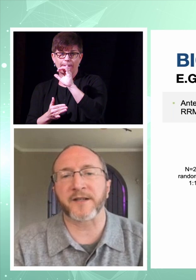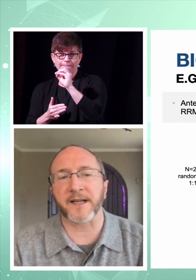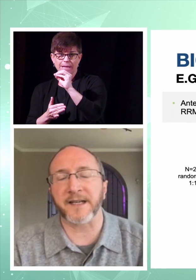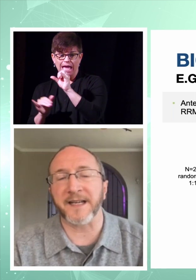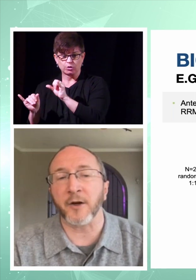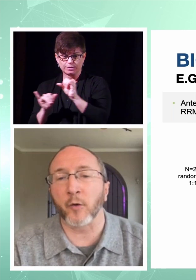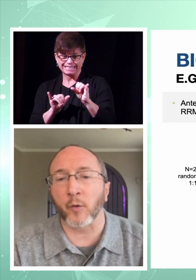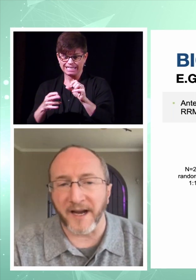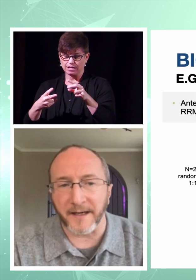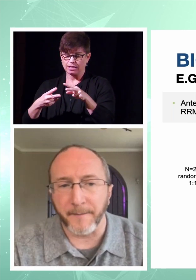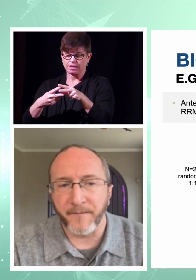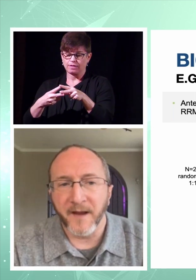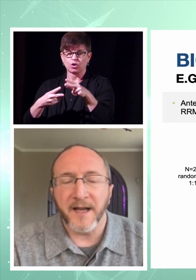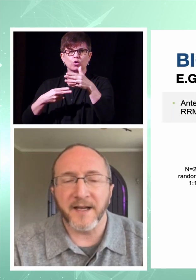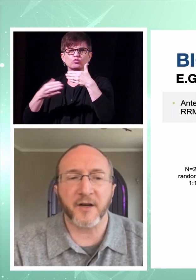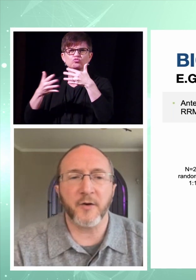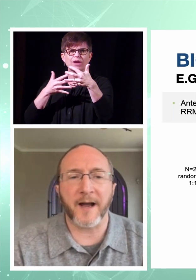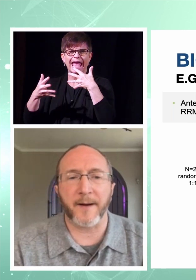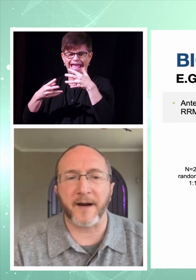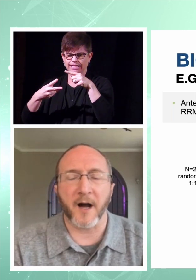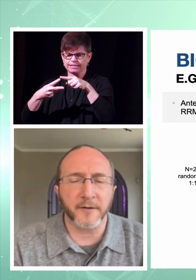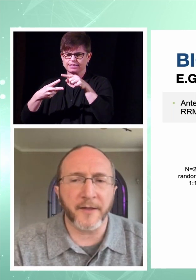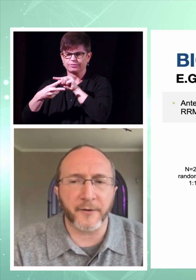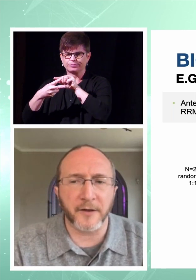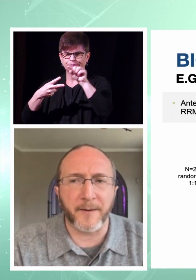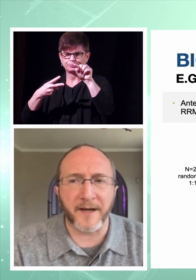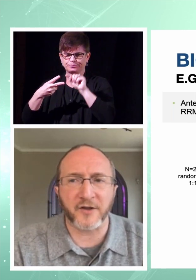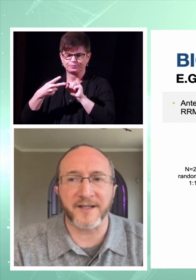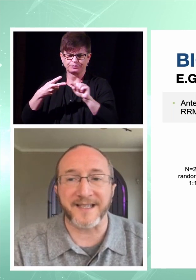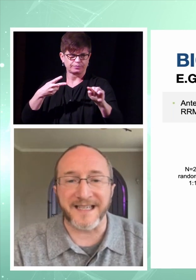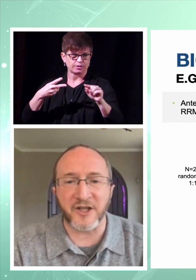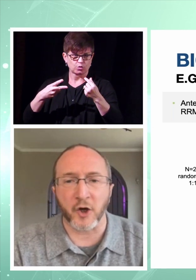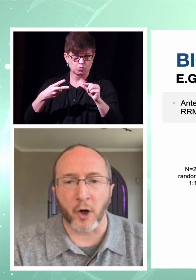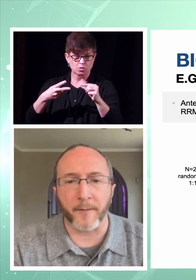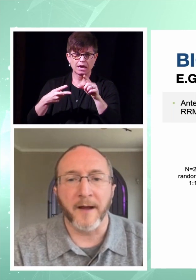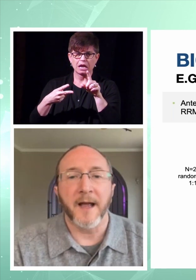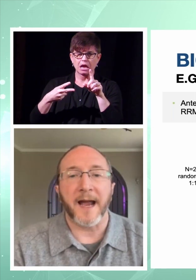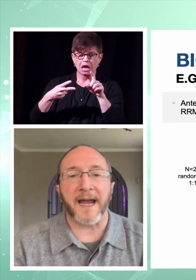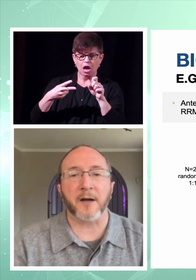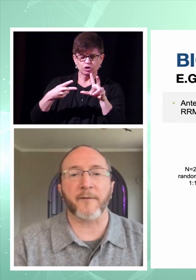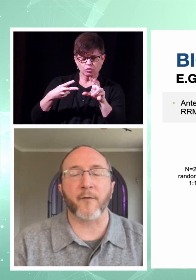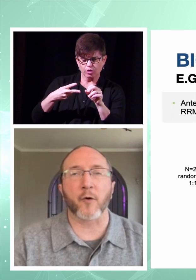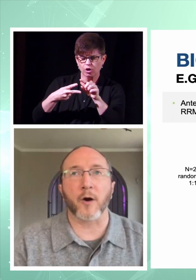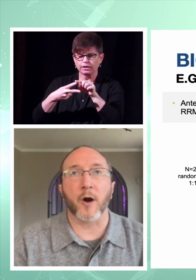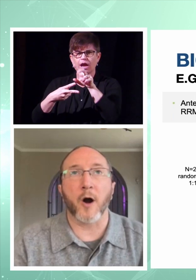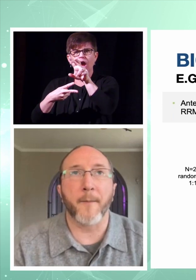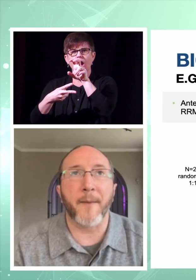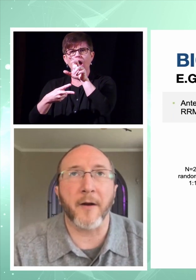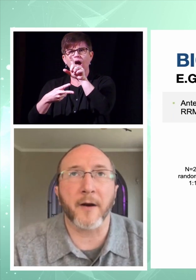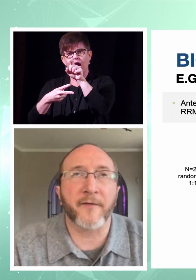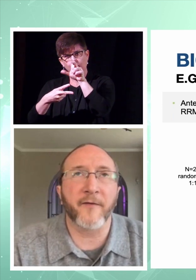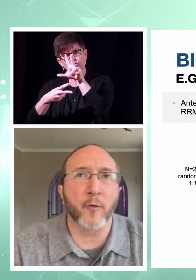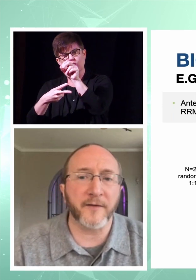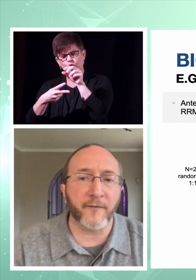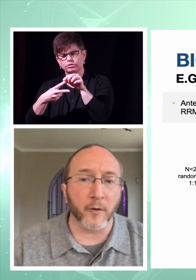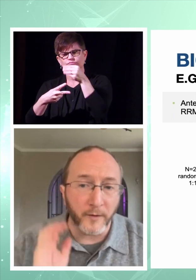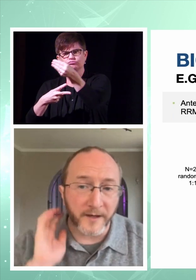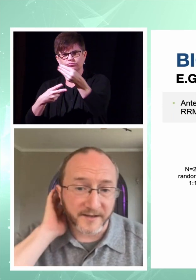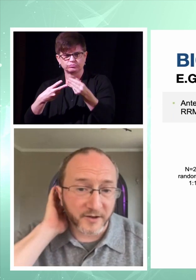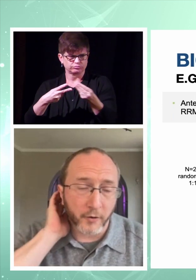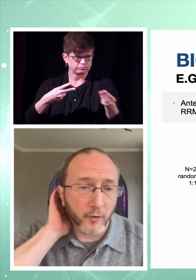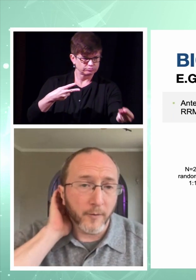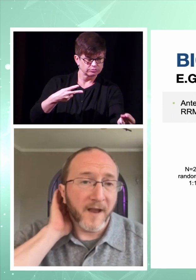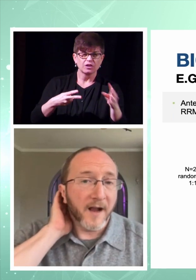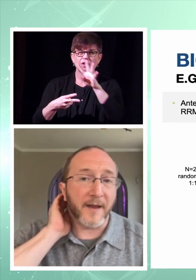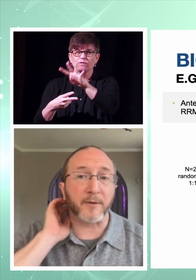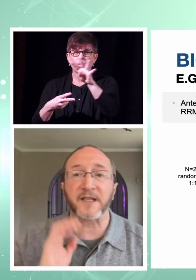is represented in gray. And so you had about 130 patients in each arm, and for about 44 weeks